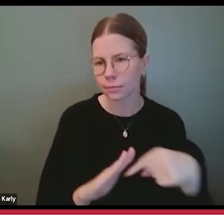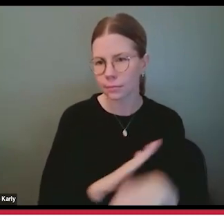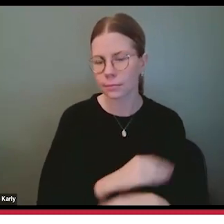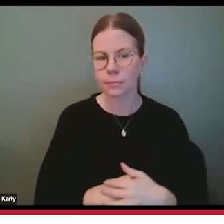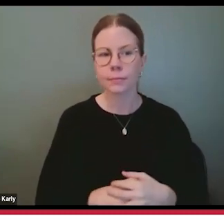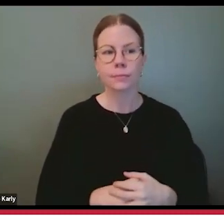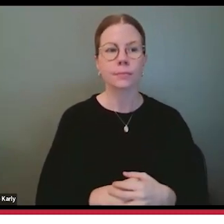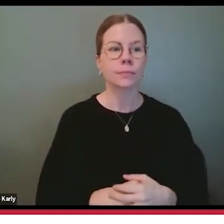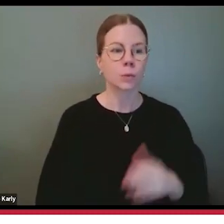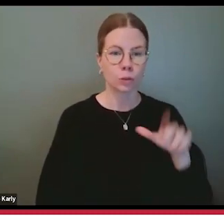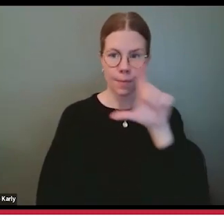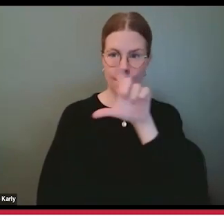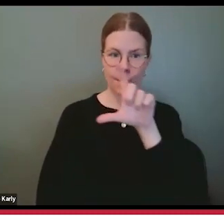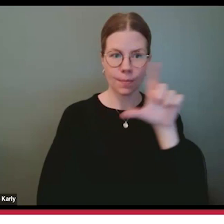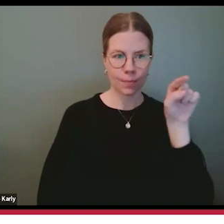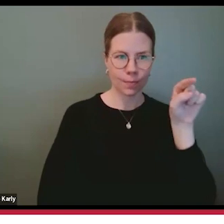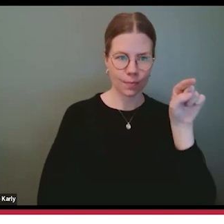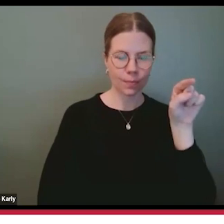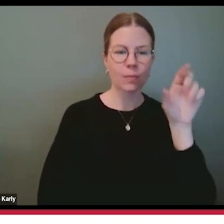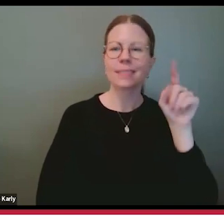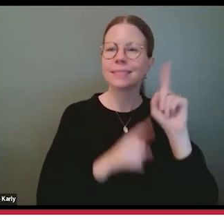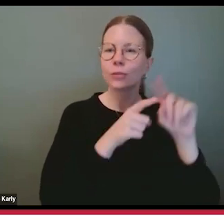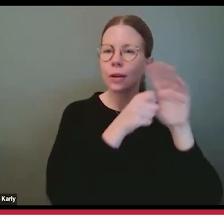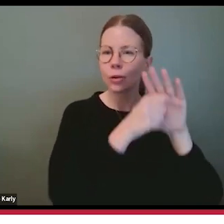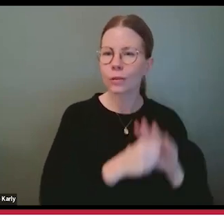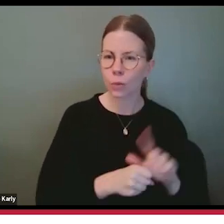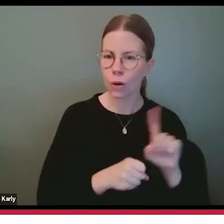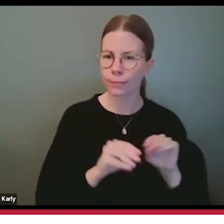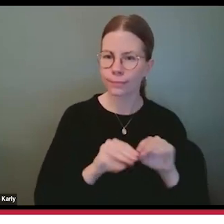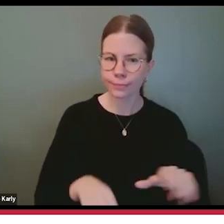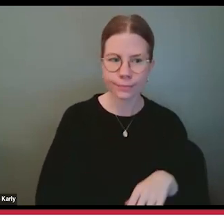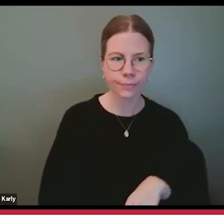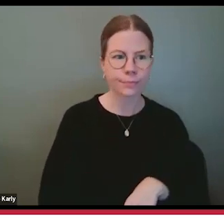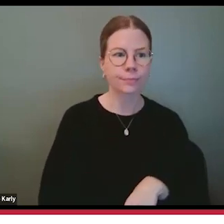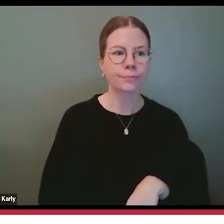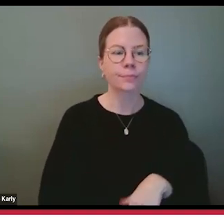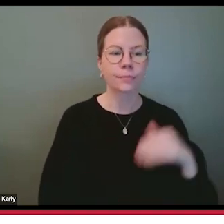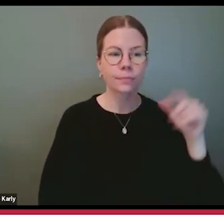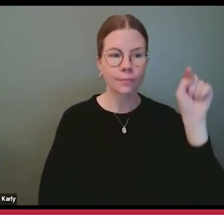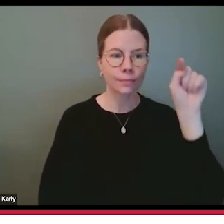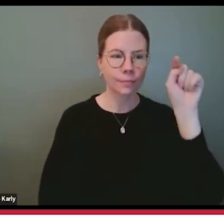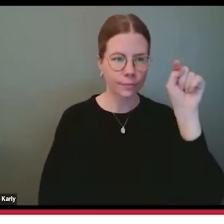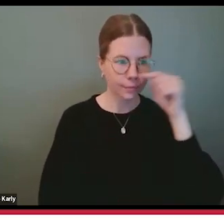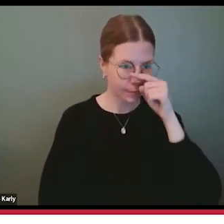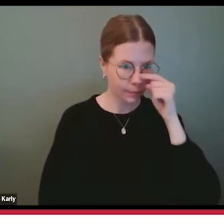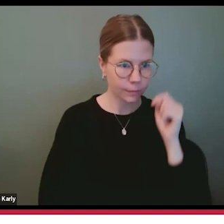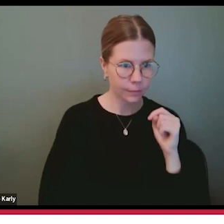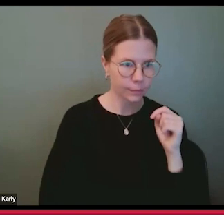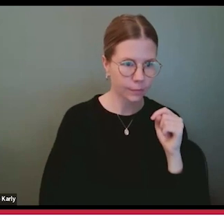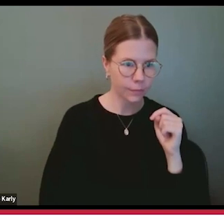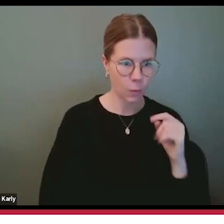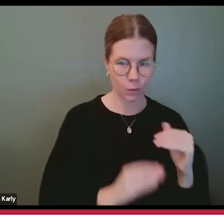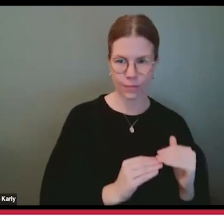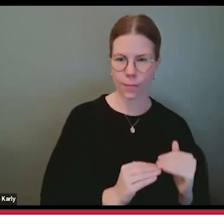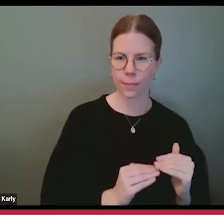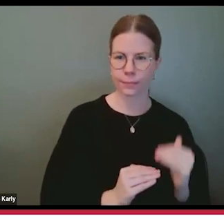of different isolations of Marburg virus. The first one was in Germany in the late